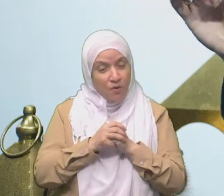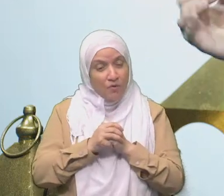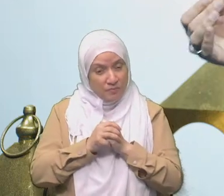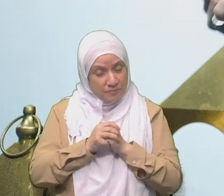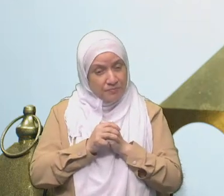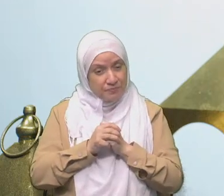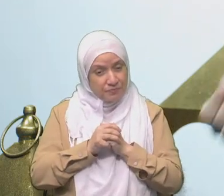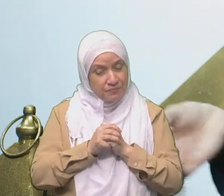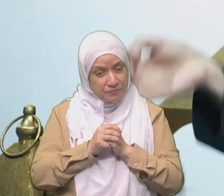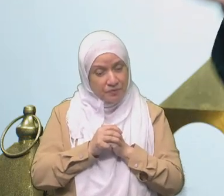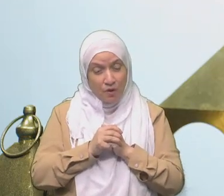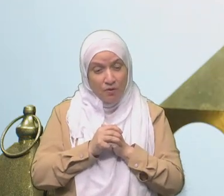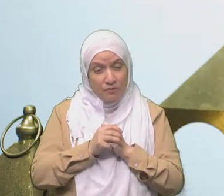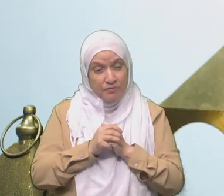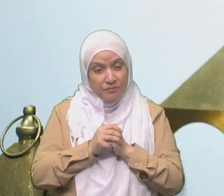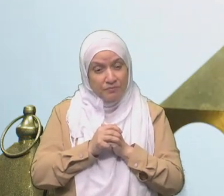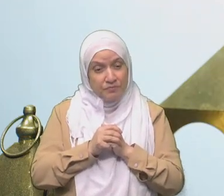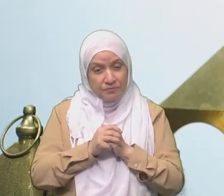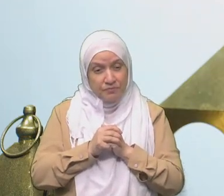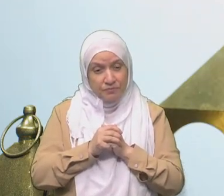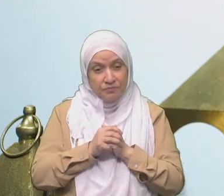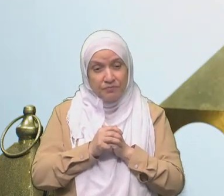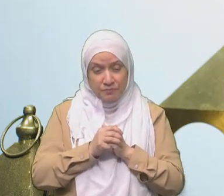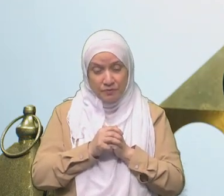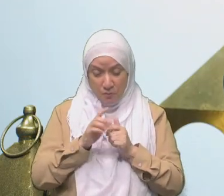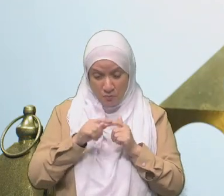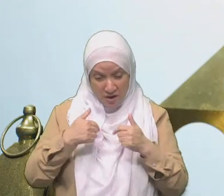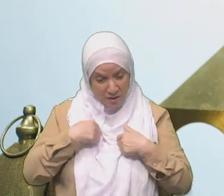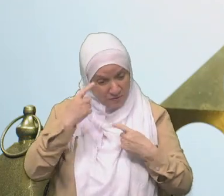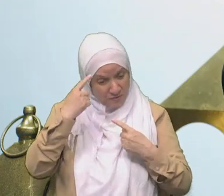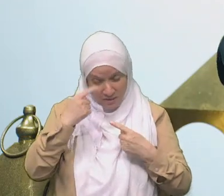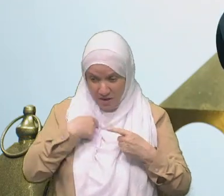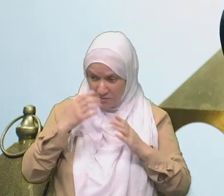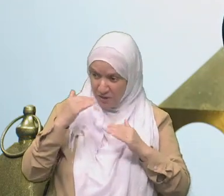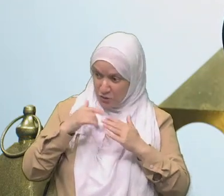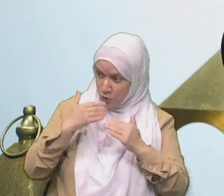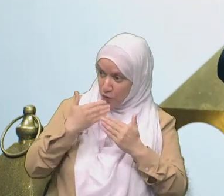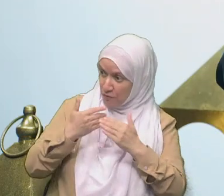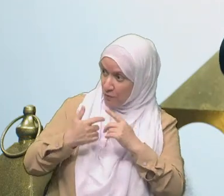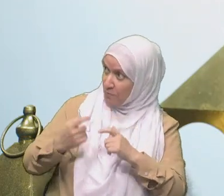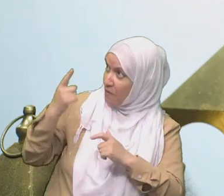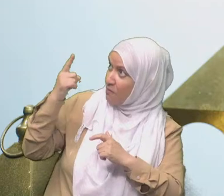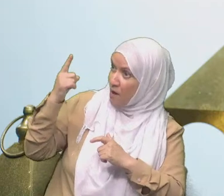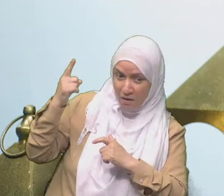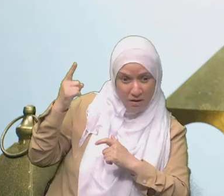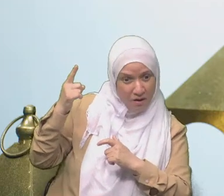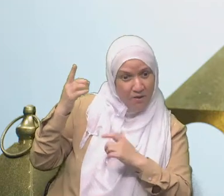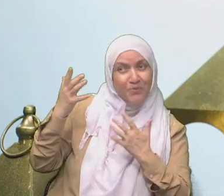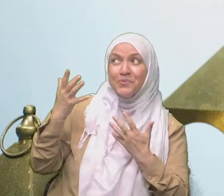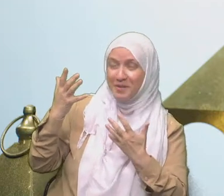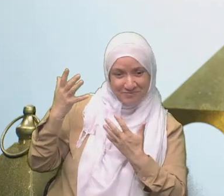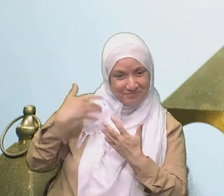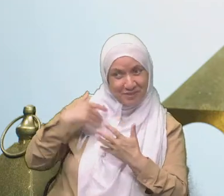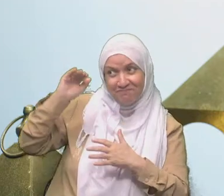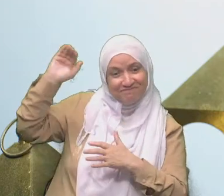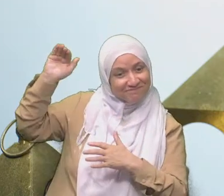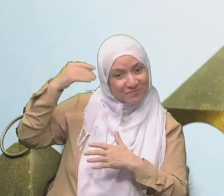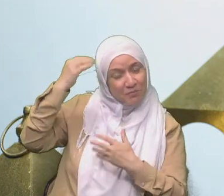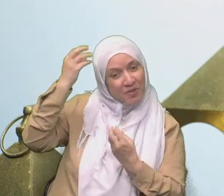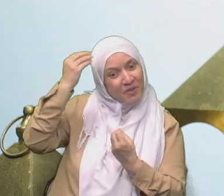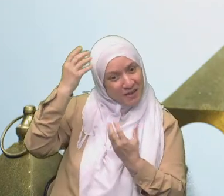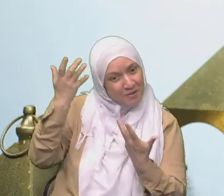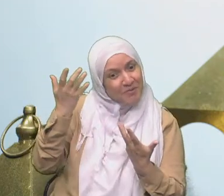from Allah without expecting the next level of your birr, your obedience towards